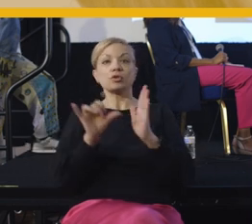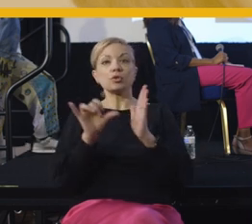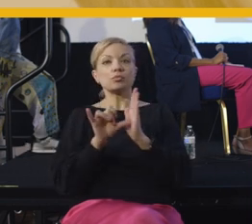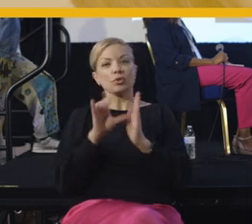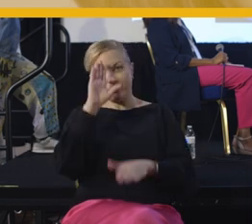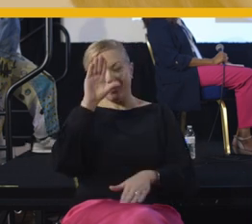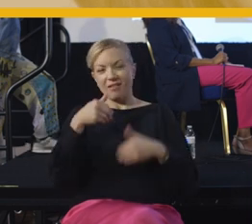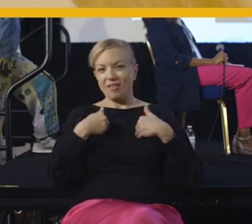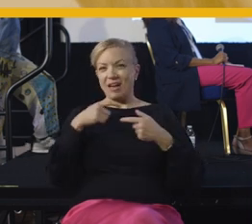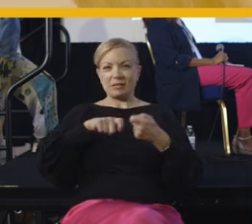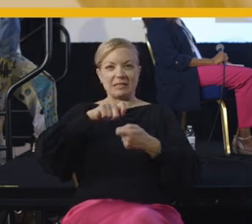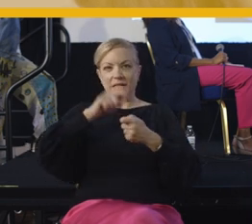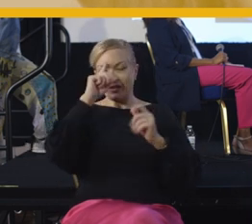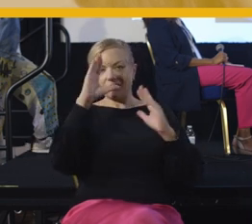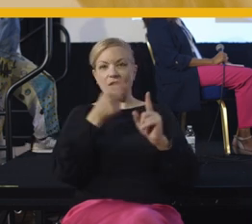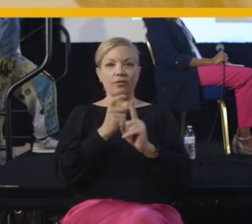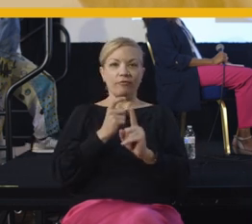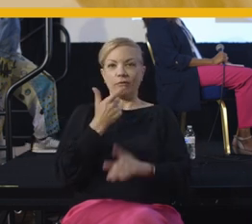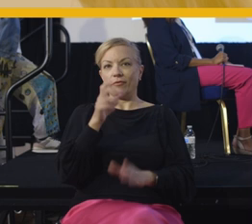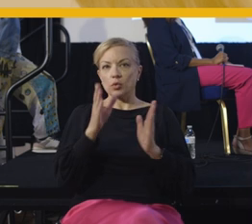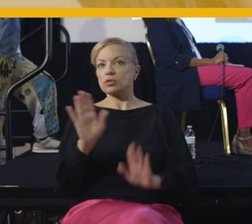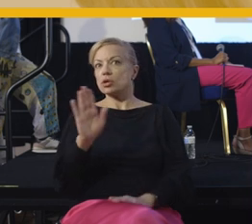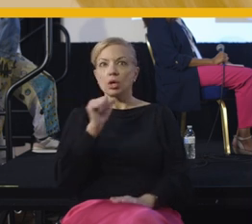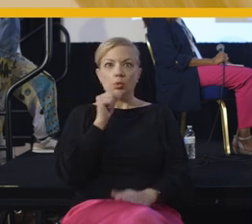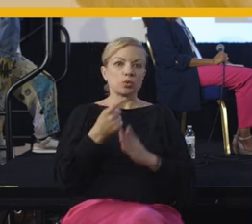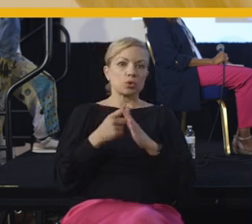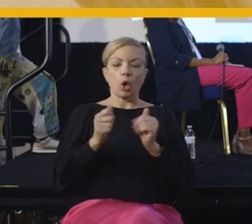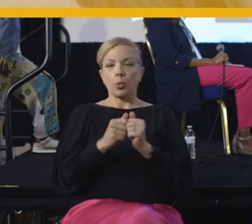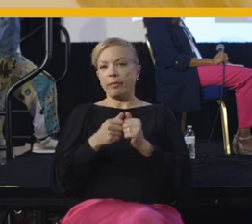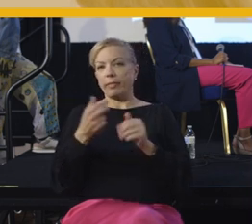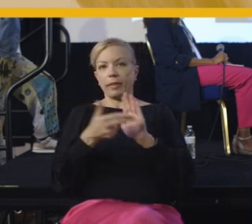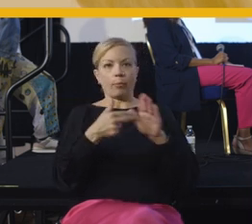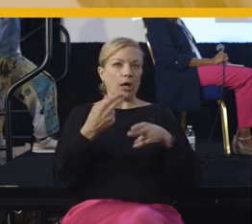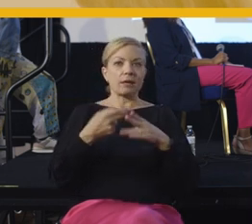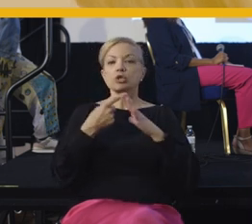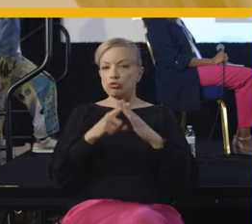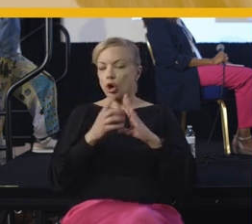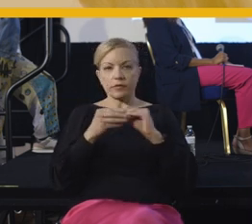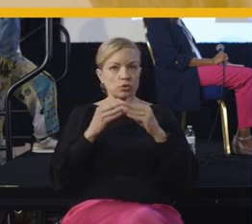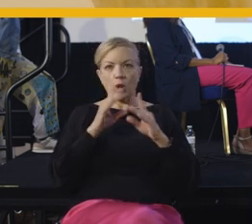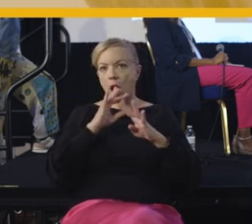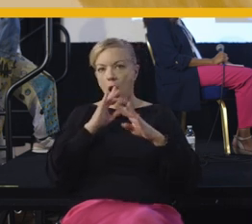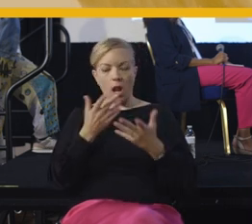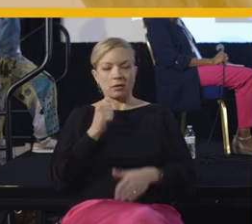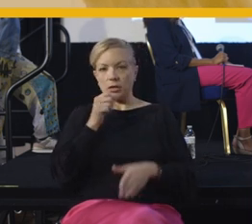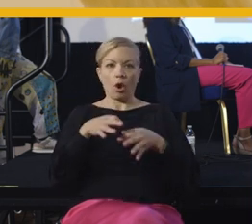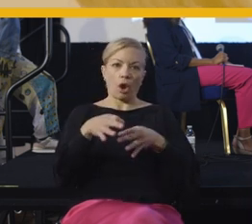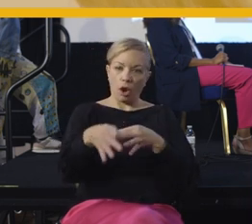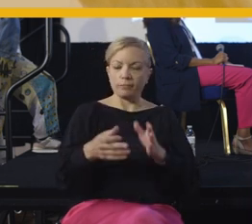certain expectations that viewers have. You know, don't start with branding, try to get into the story as quickly as you can, things like